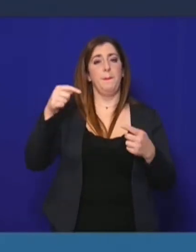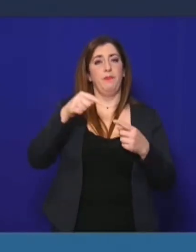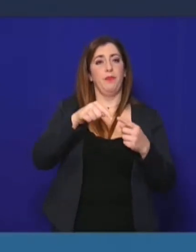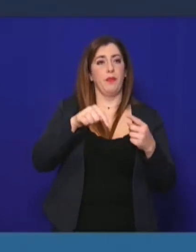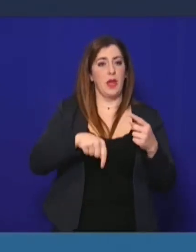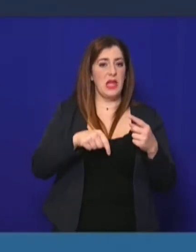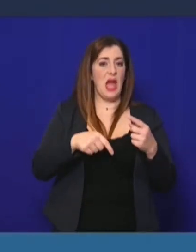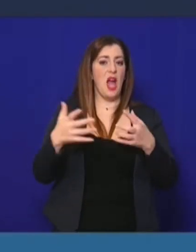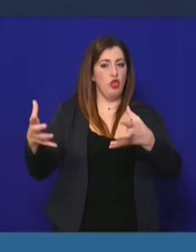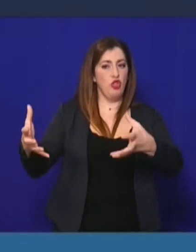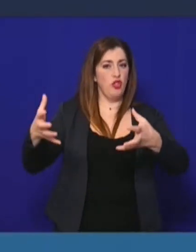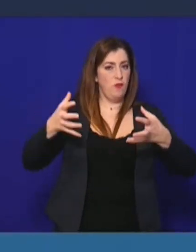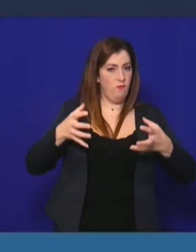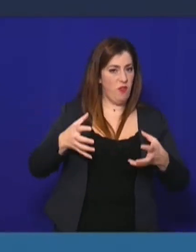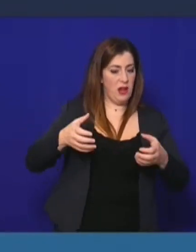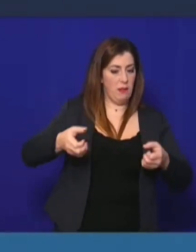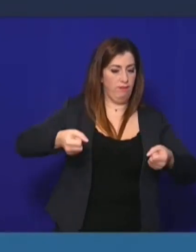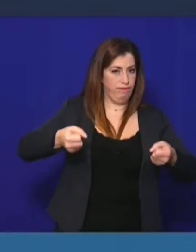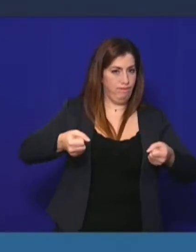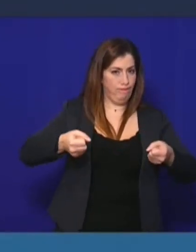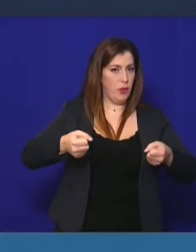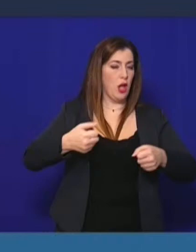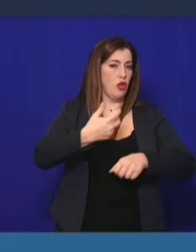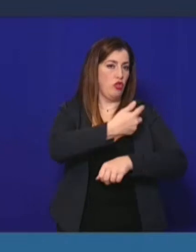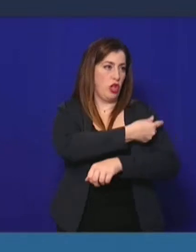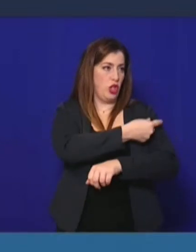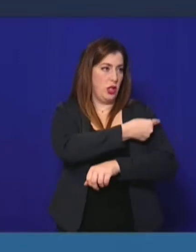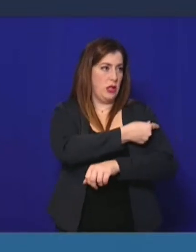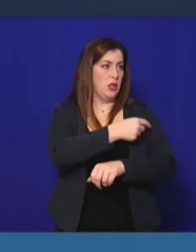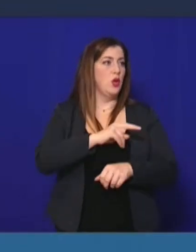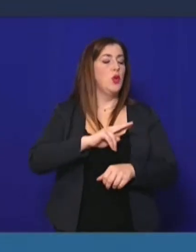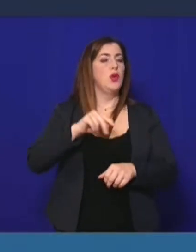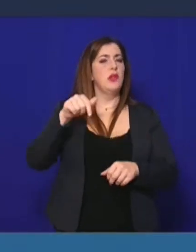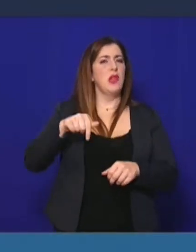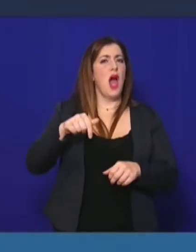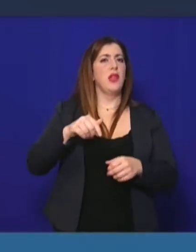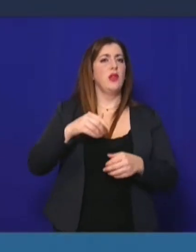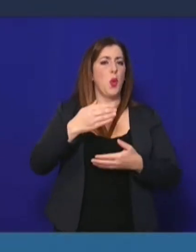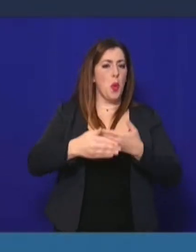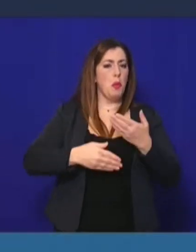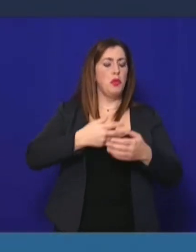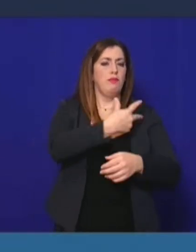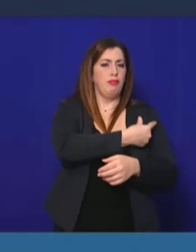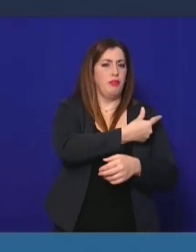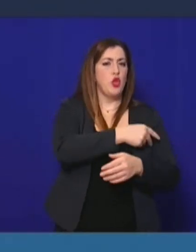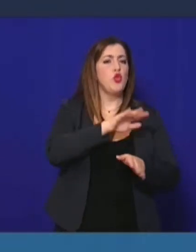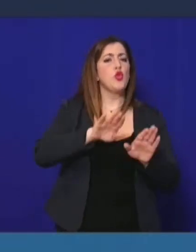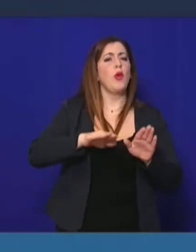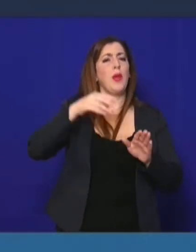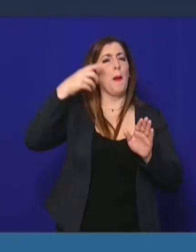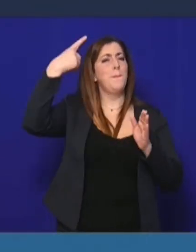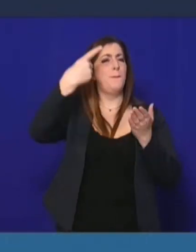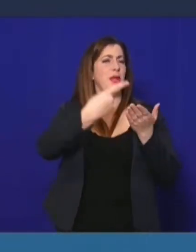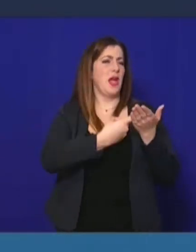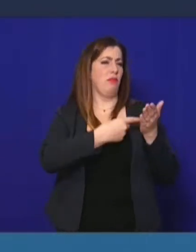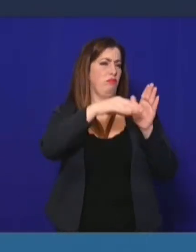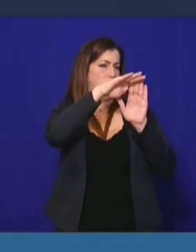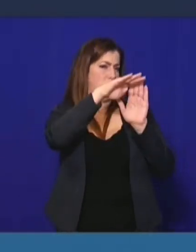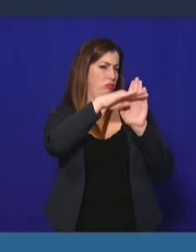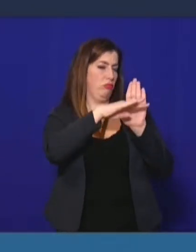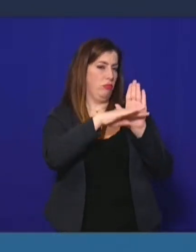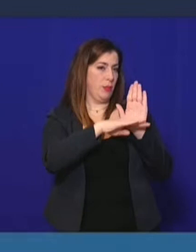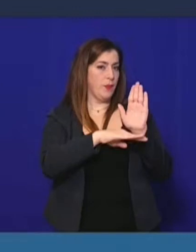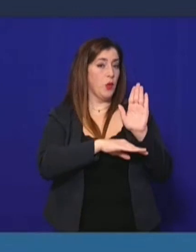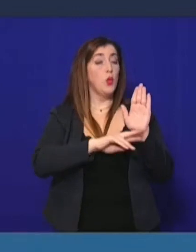bħalissa għaddejjin billi nlaqmu propju skont il-pjan li għandna u anke skont l-ammonti ta' vaccines li jkun